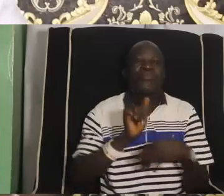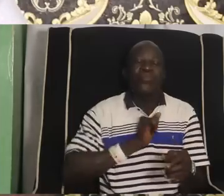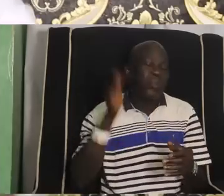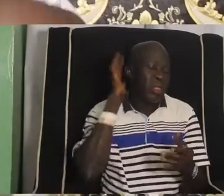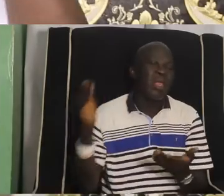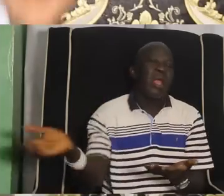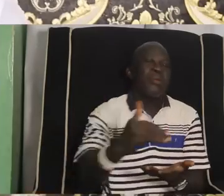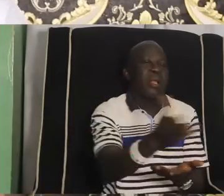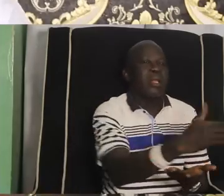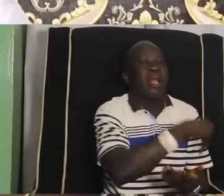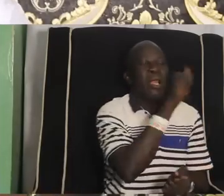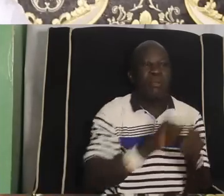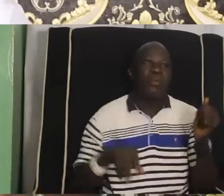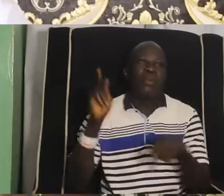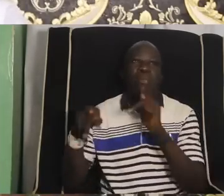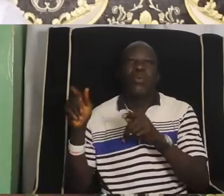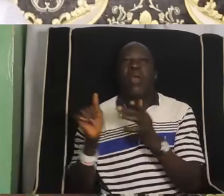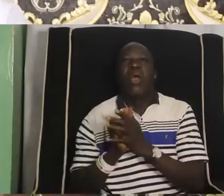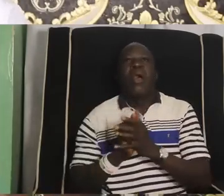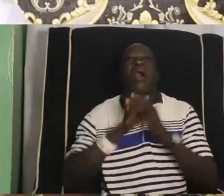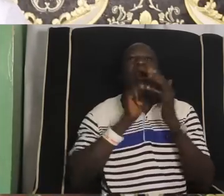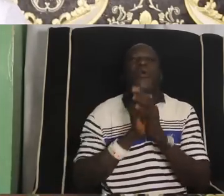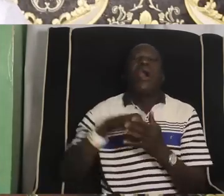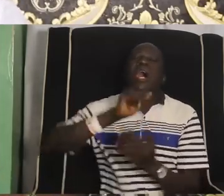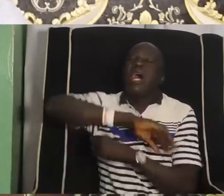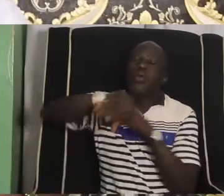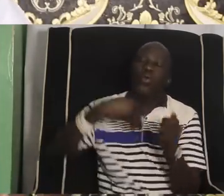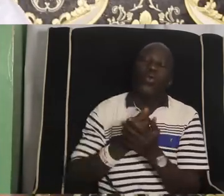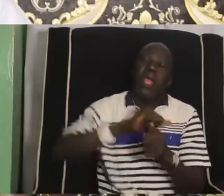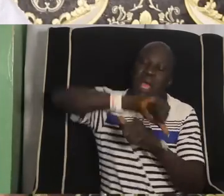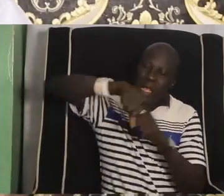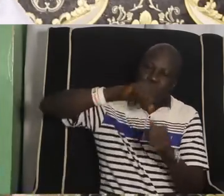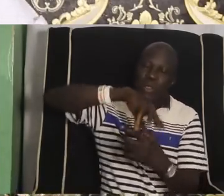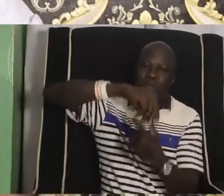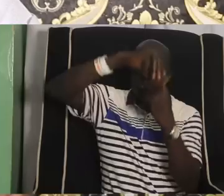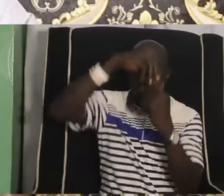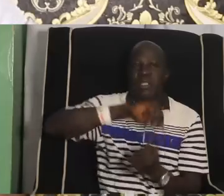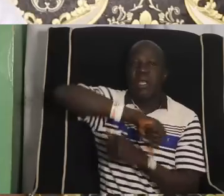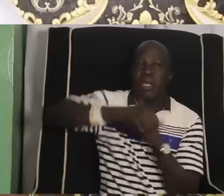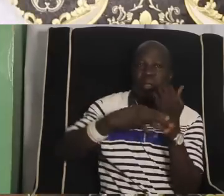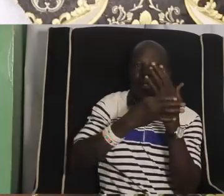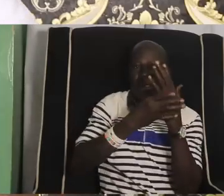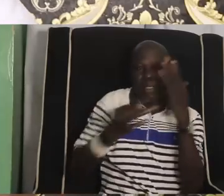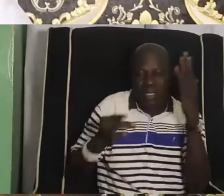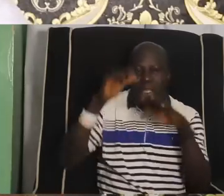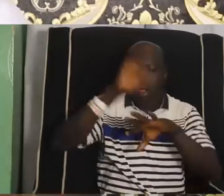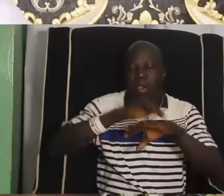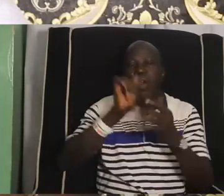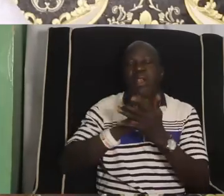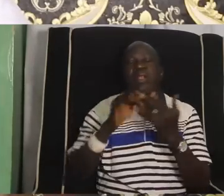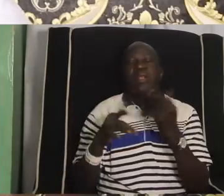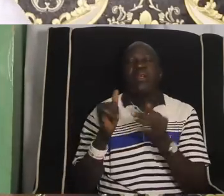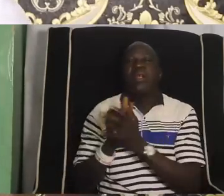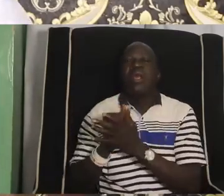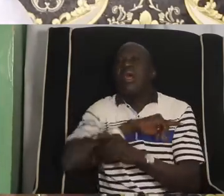kì í pé chọ́ọ̀tì tó tóbi rẹpẹtẹ. This dream said that the church you attended is not a big church. Àbí kó jẹ́ pé a máa darí ẹ sí chọ́ọ̀tì kékeré kan. Or maybe they will direct you to